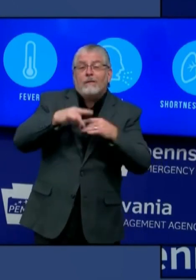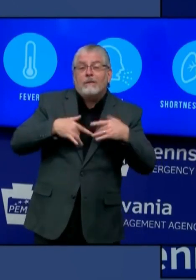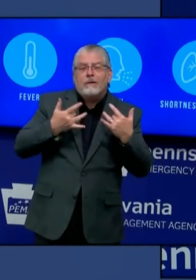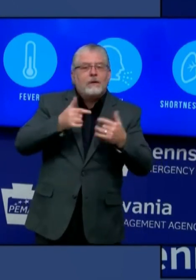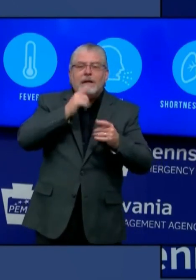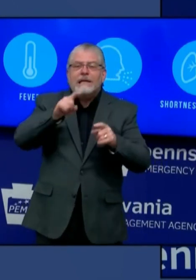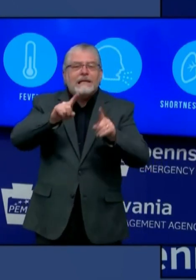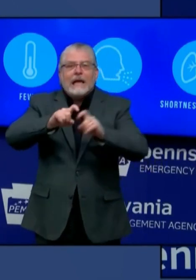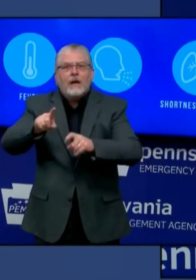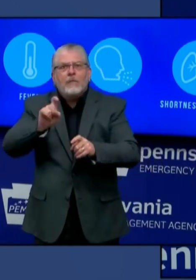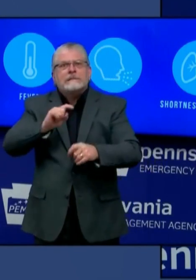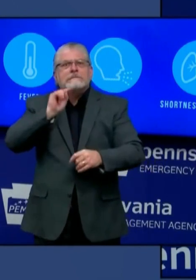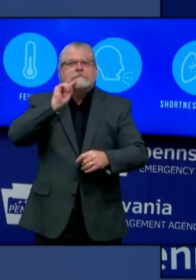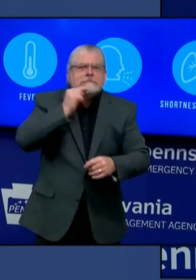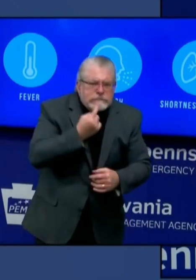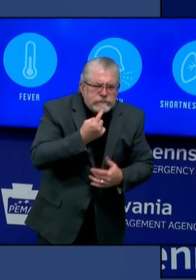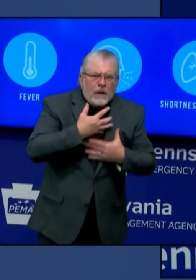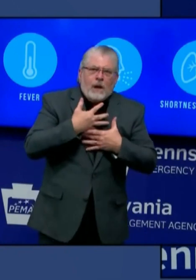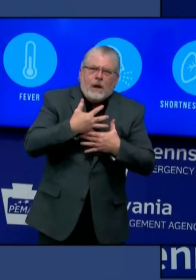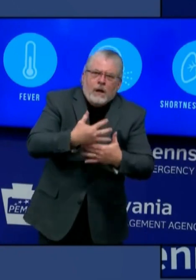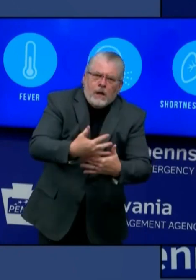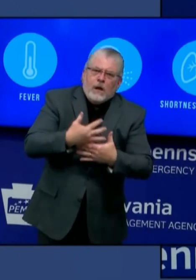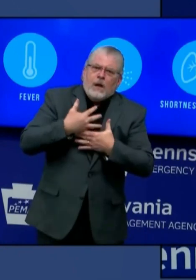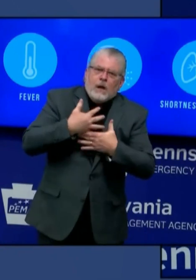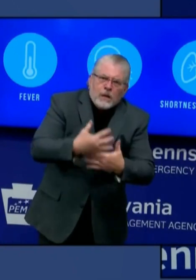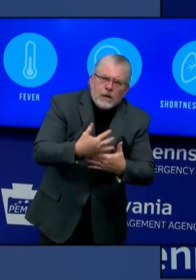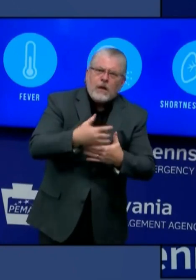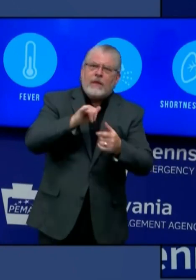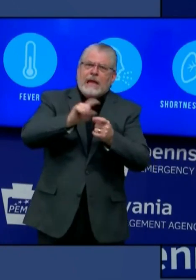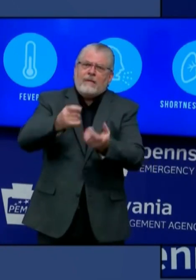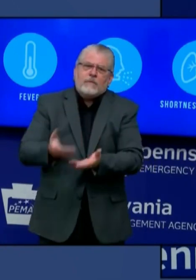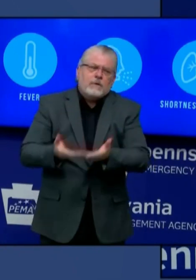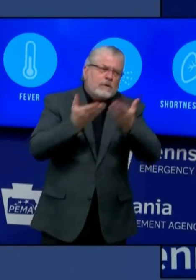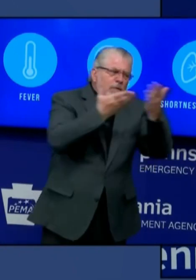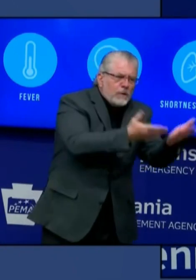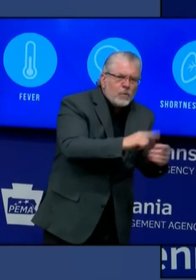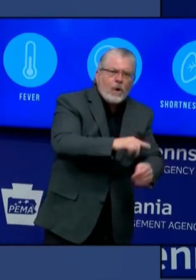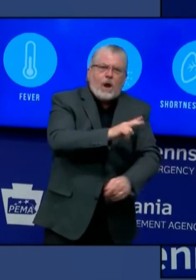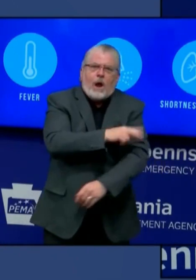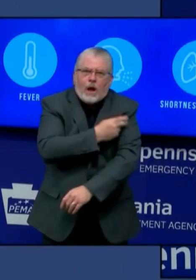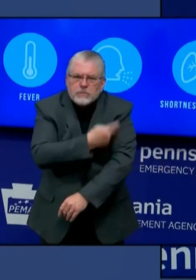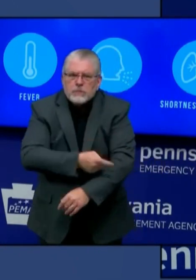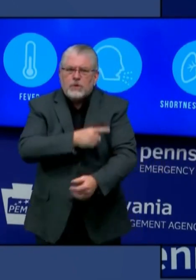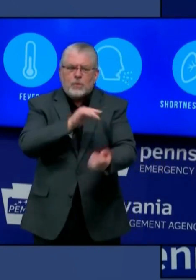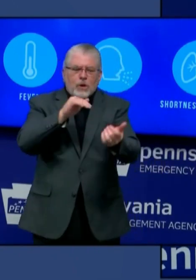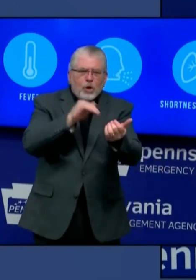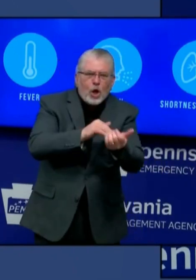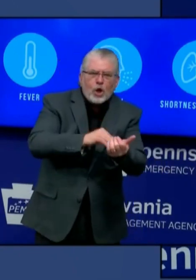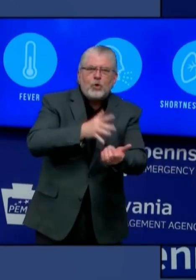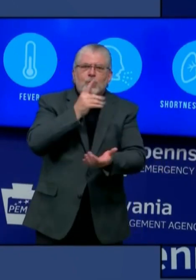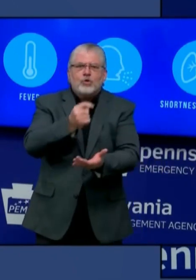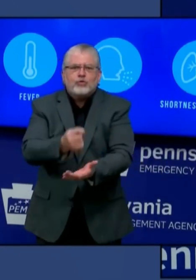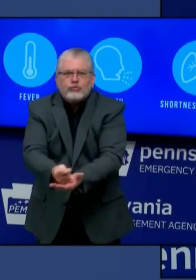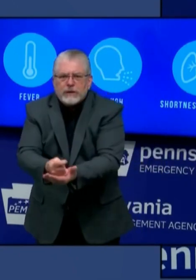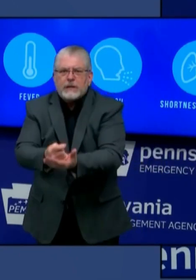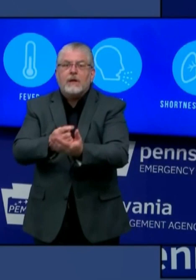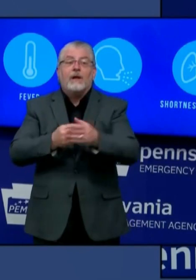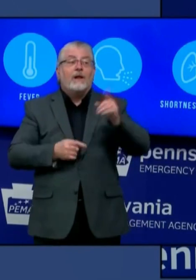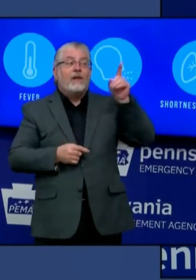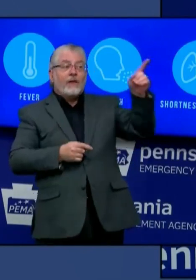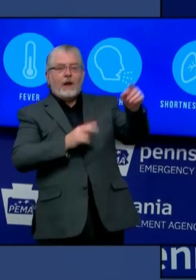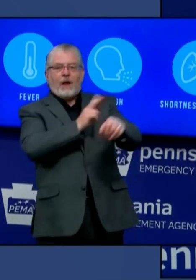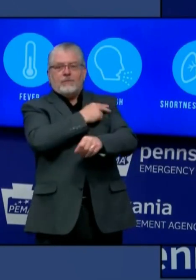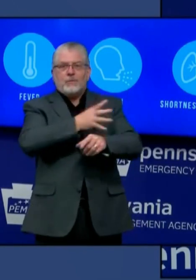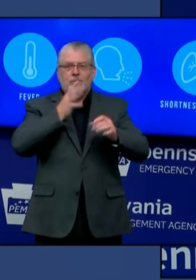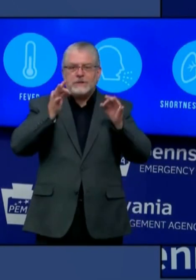to a hospital to be assessed and to receive that treatment, and then the hospital would decide upon testing. But